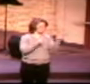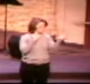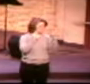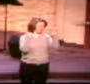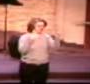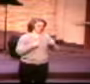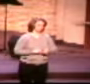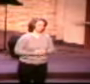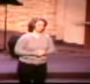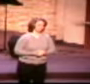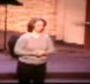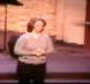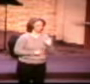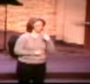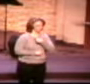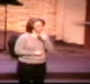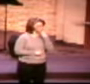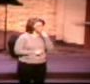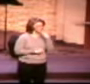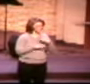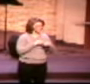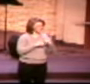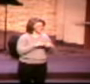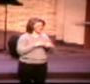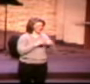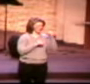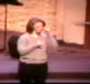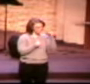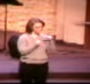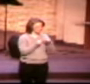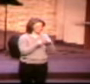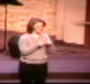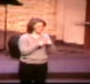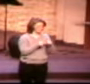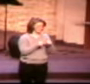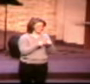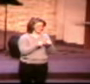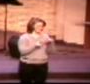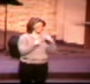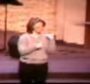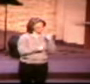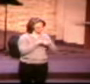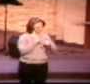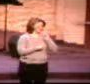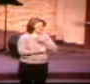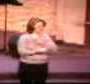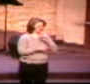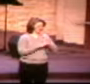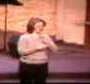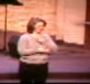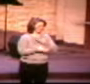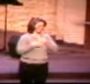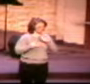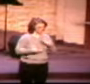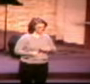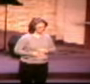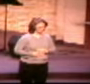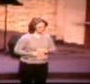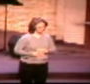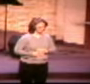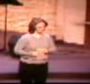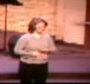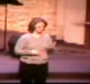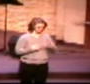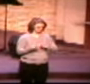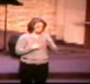Amen. And so we take this bread as a reminder to each one of us that our bodies,